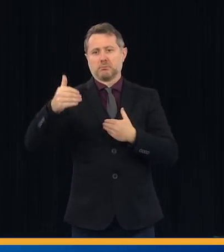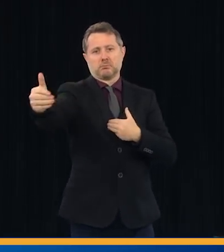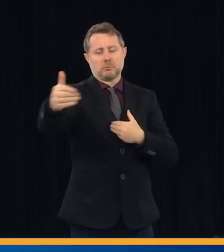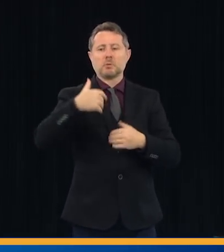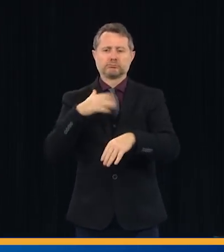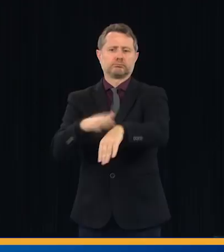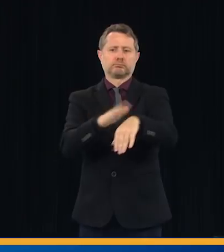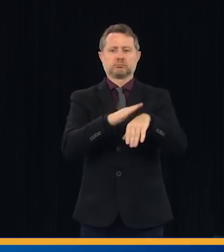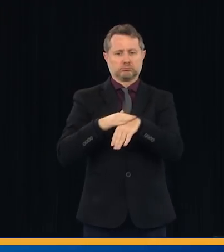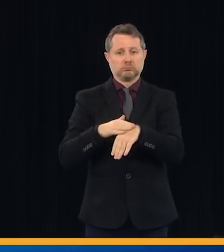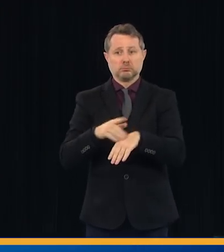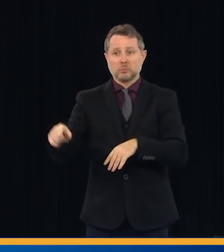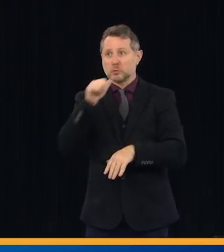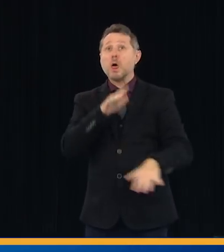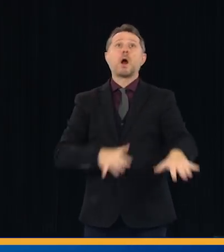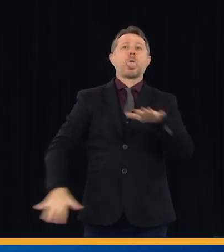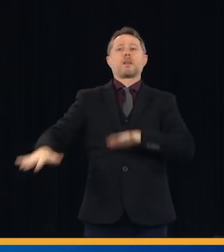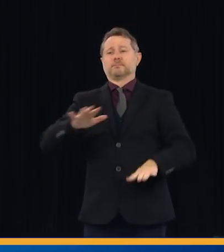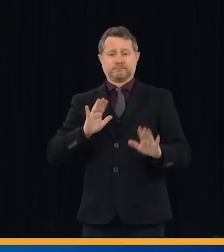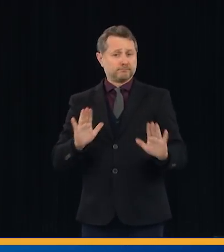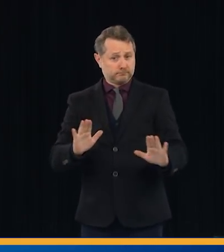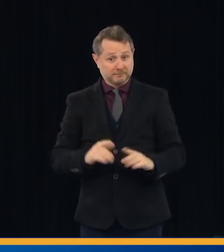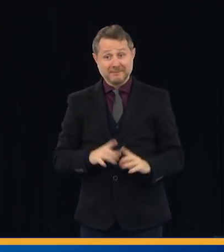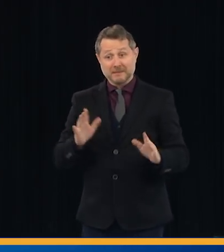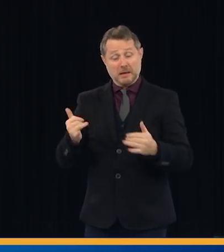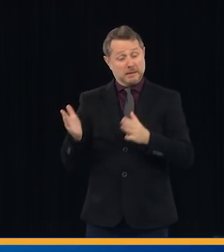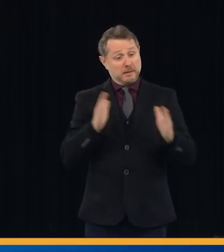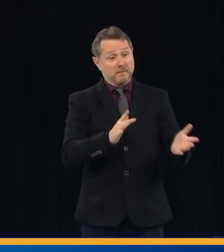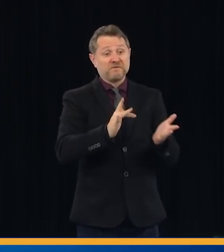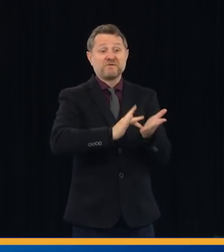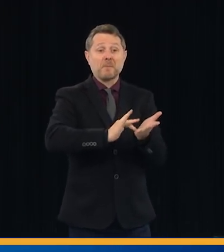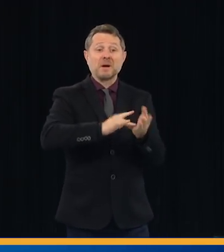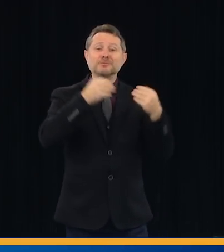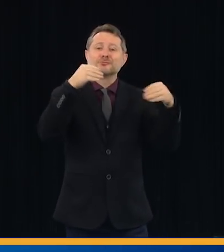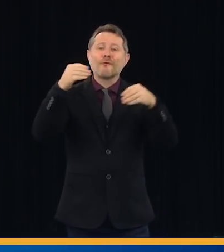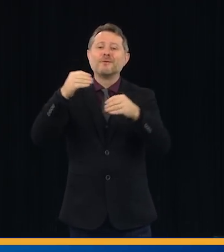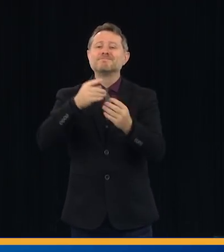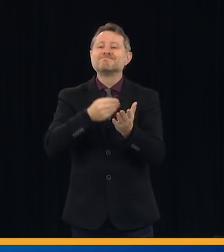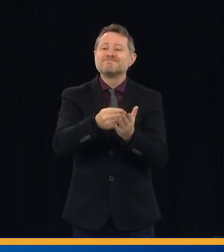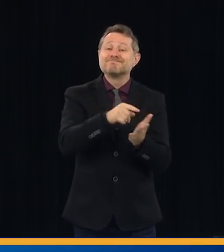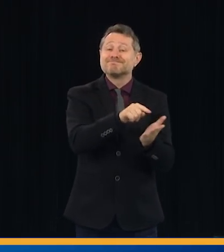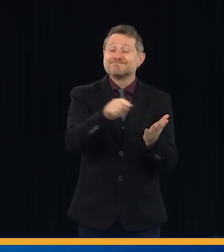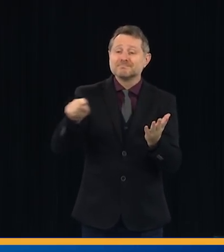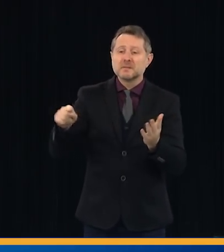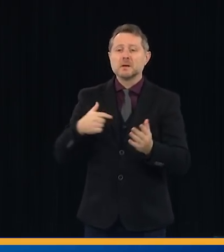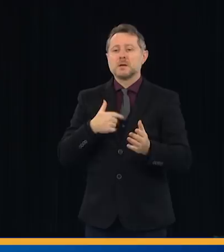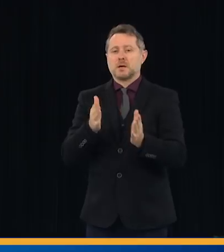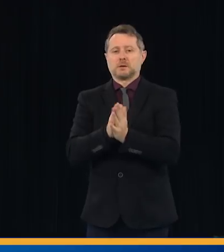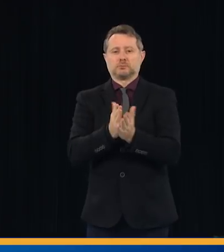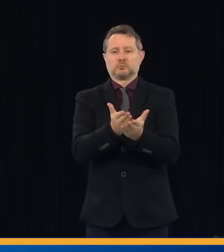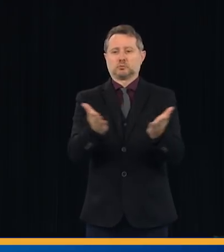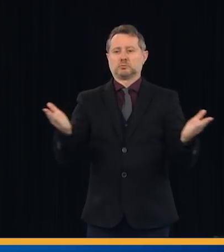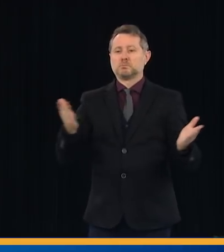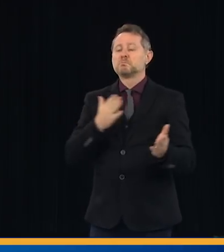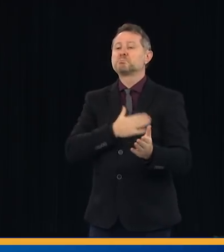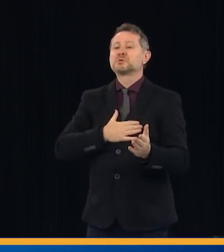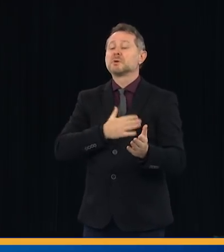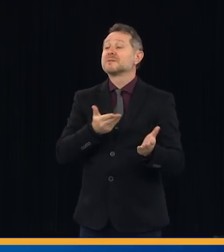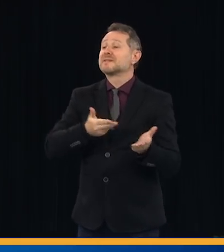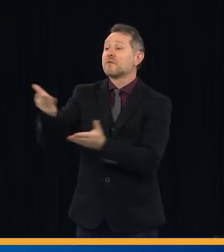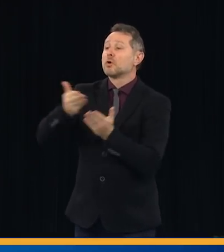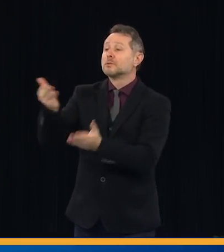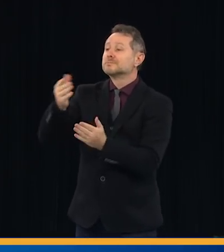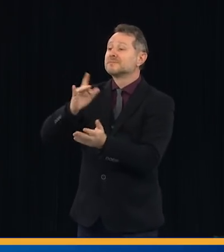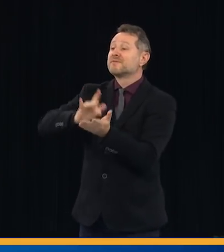pharmacies to cooperate above and beyond here and to do free home delivery. There are long lines